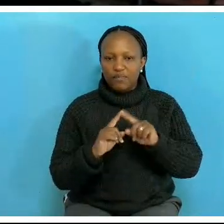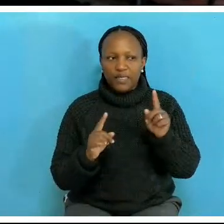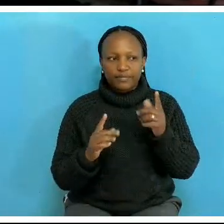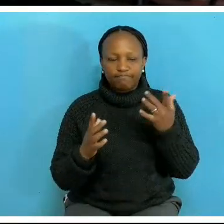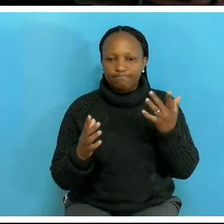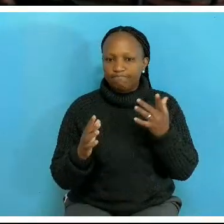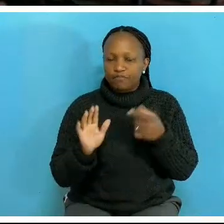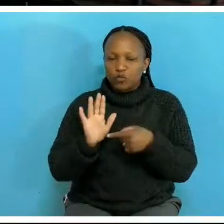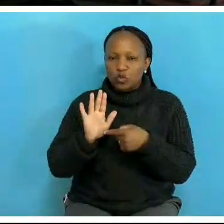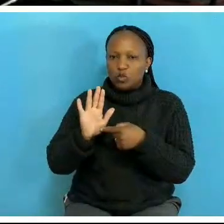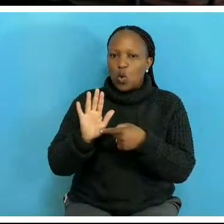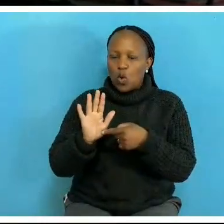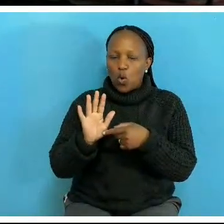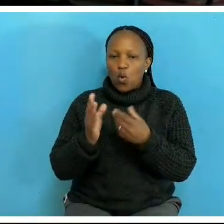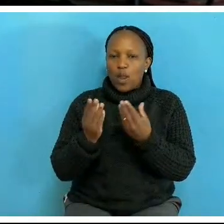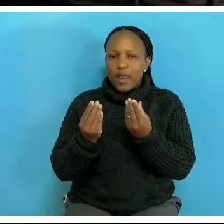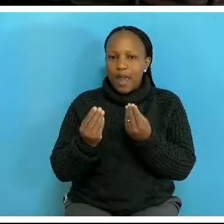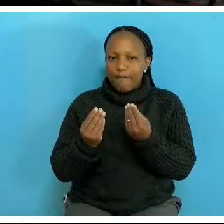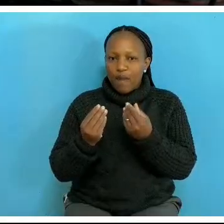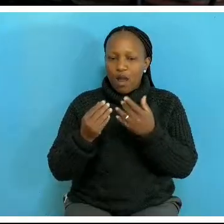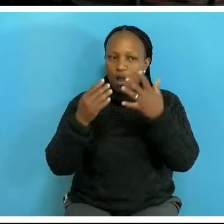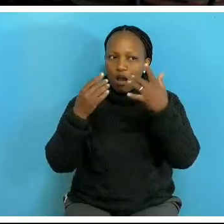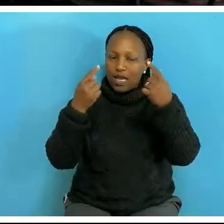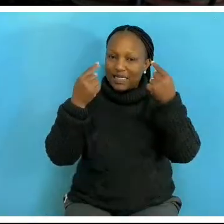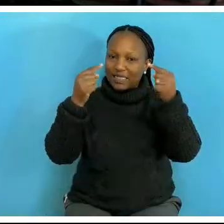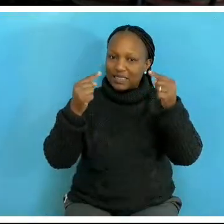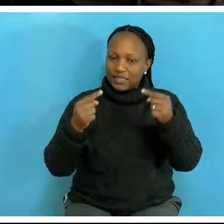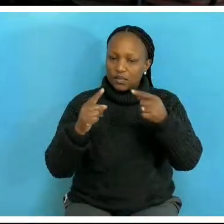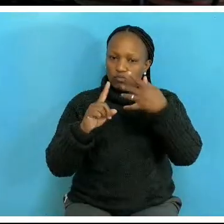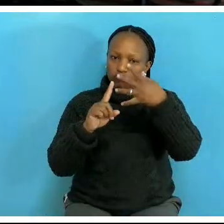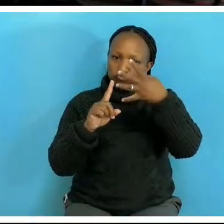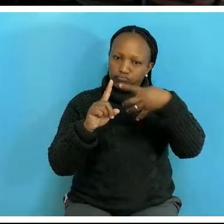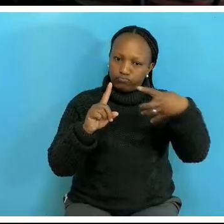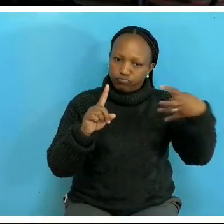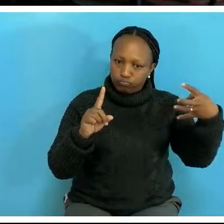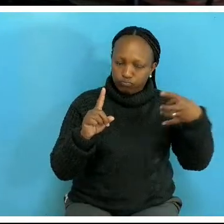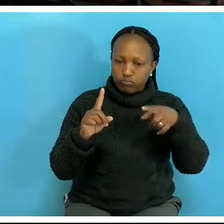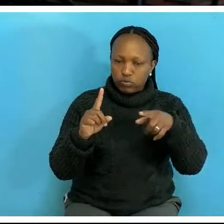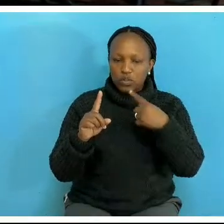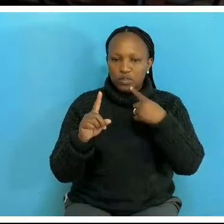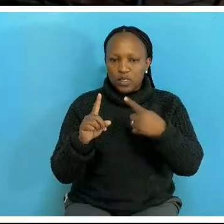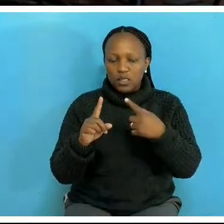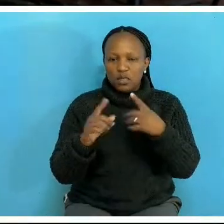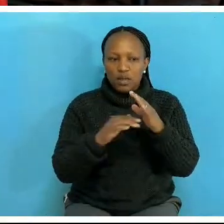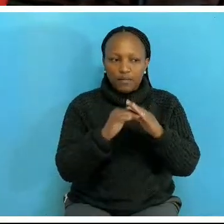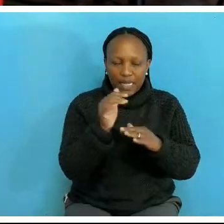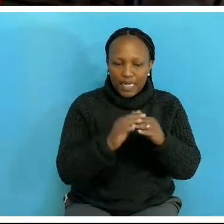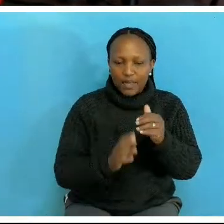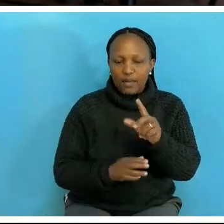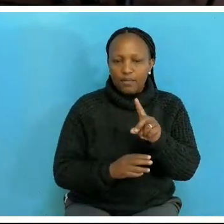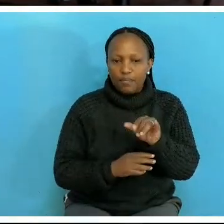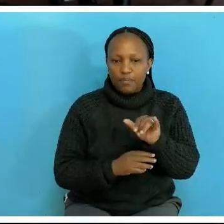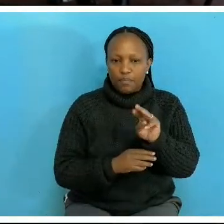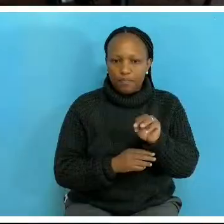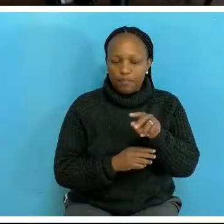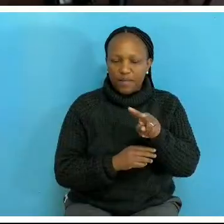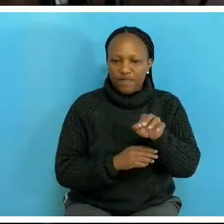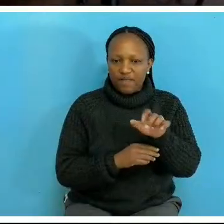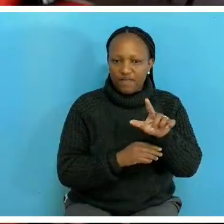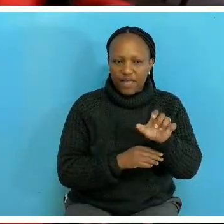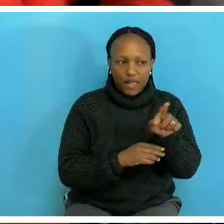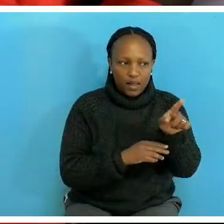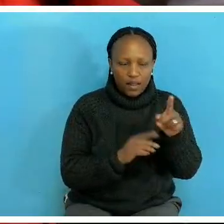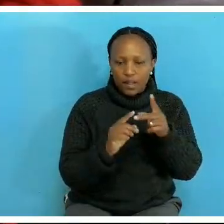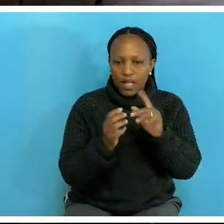then that are showing the stats that are saying that these are the buildings that we did in PMville. These are the constructions that we did for the